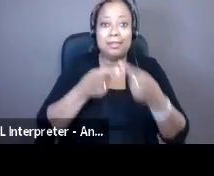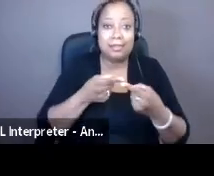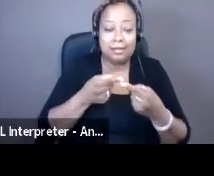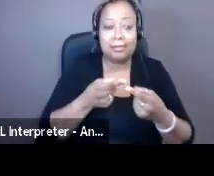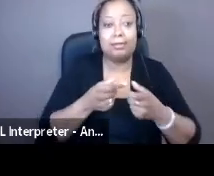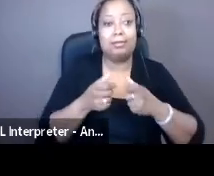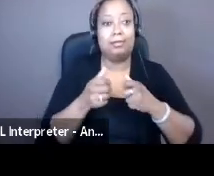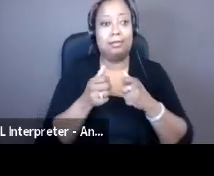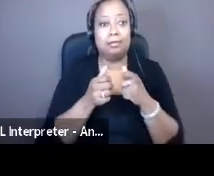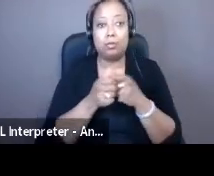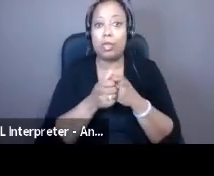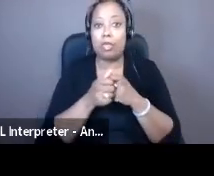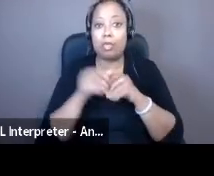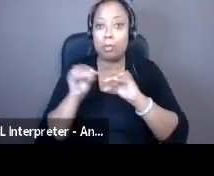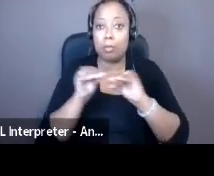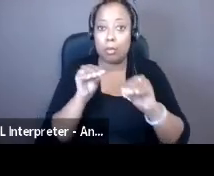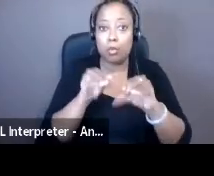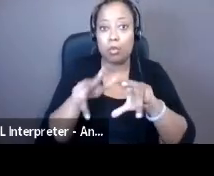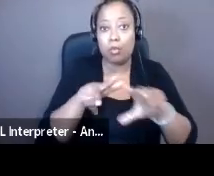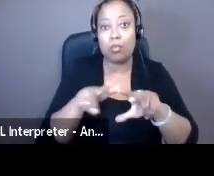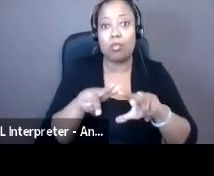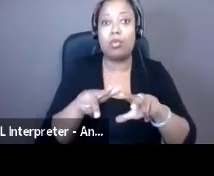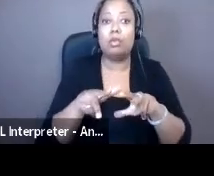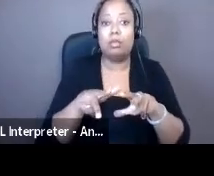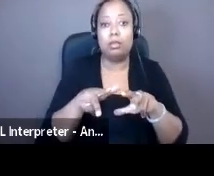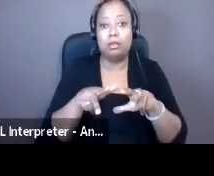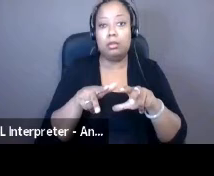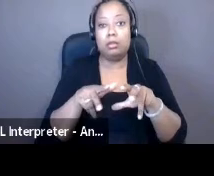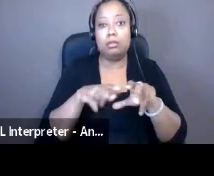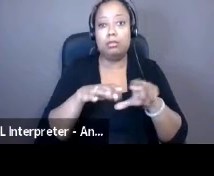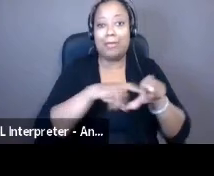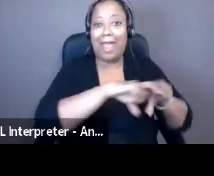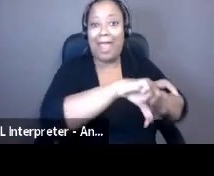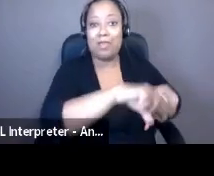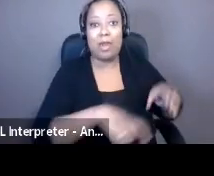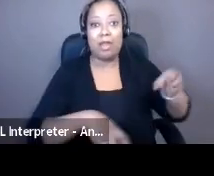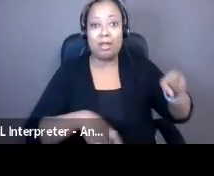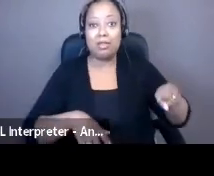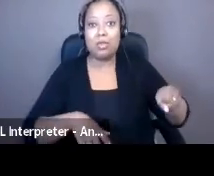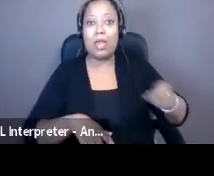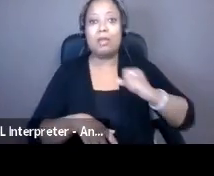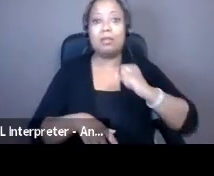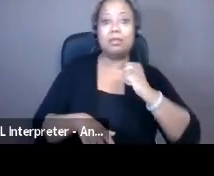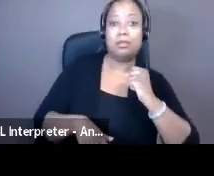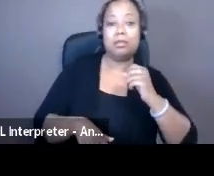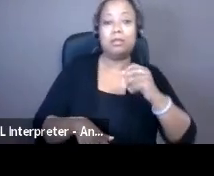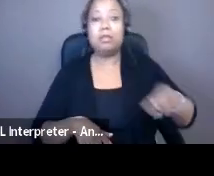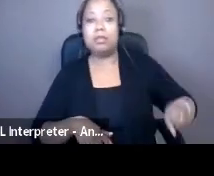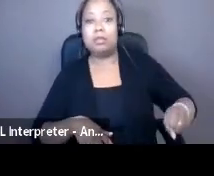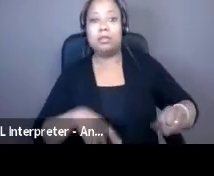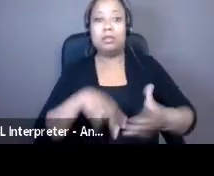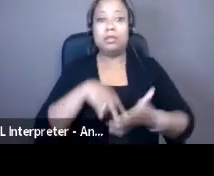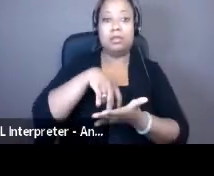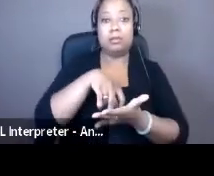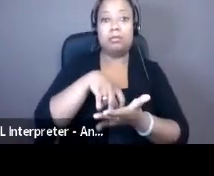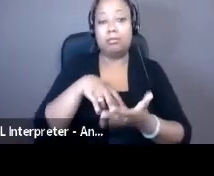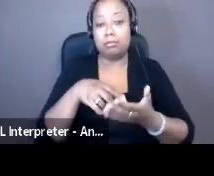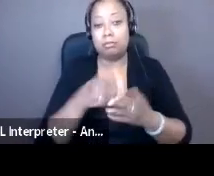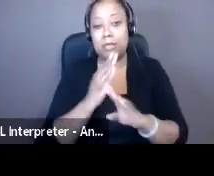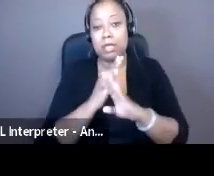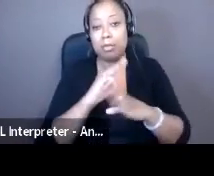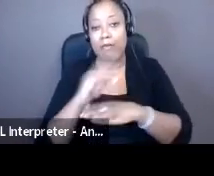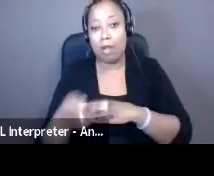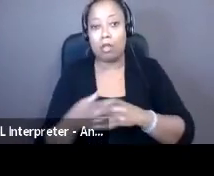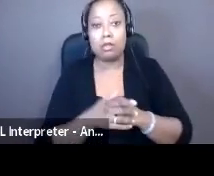being ambulatory, having a handrail there to rest on or grab can help prevent falls. If the ramp is